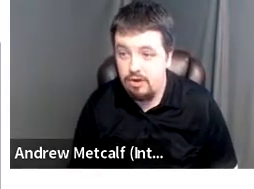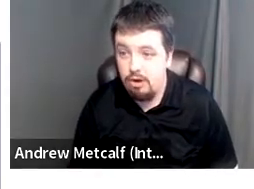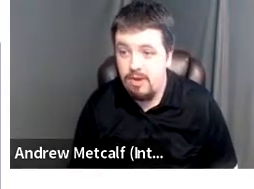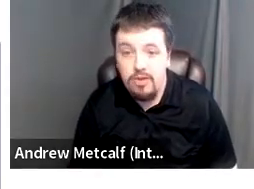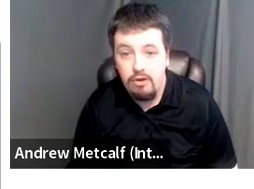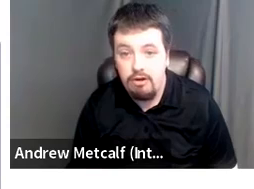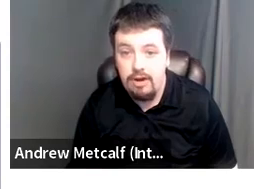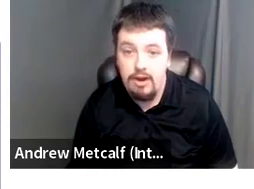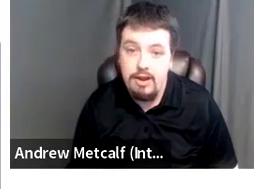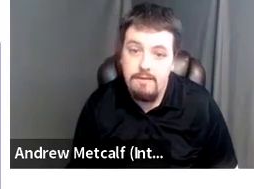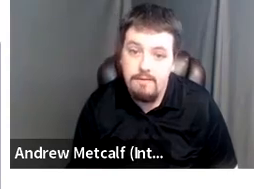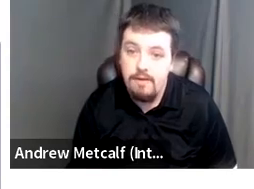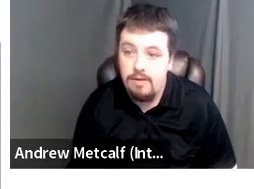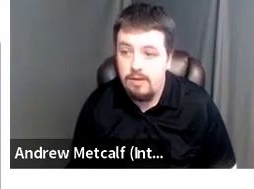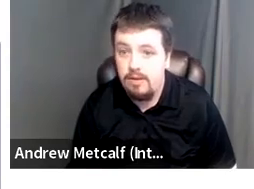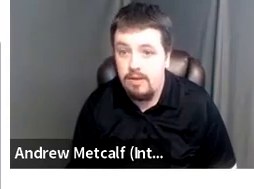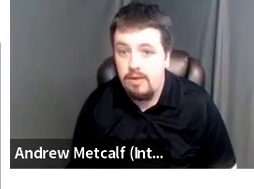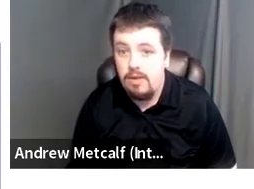The other term, there's hard of hearing.